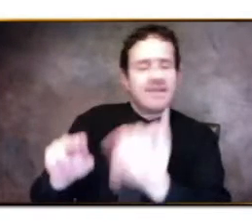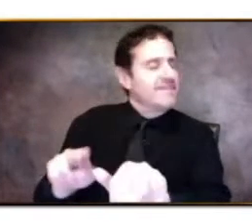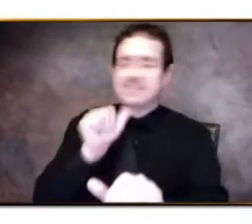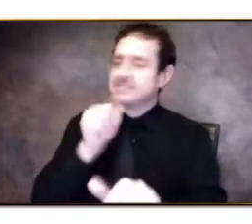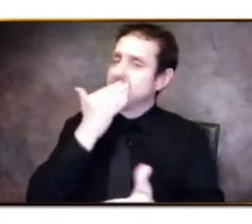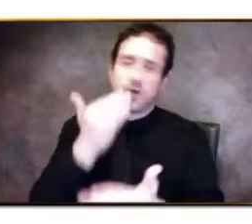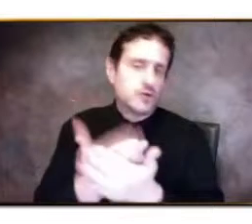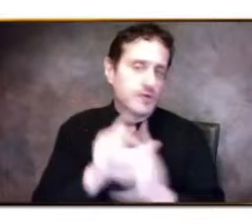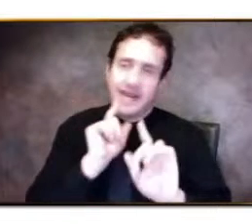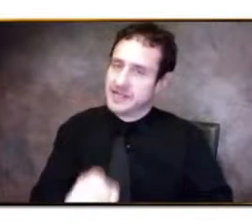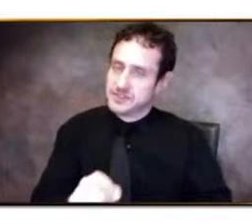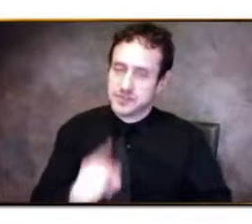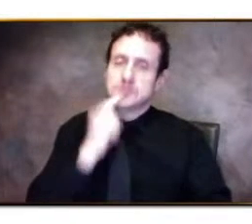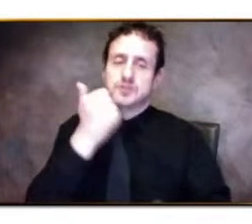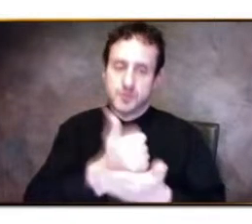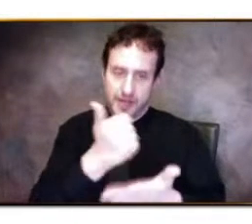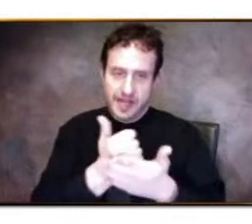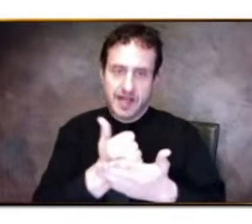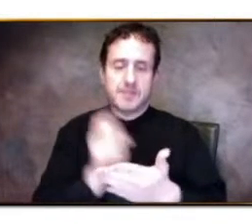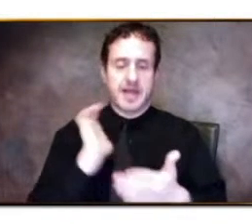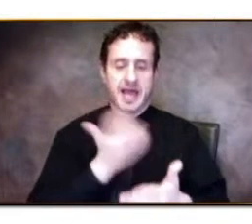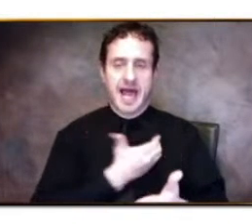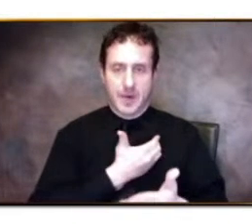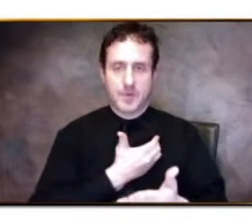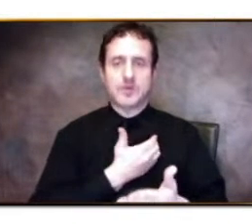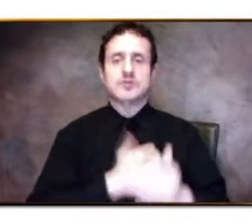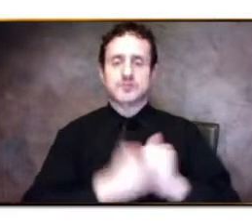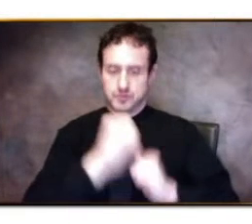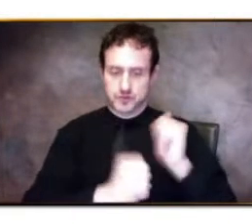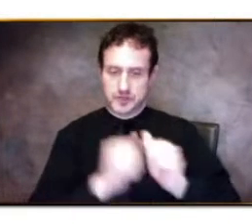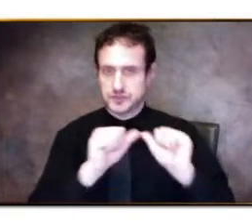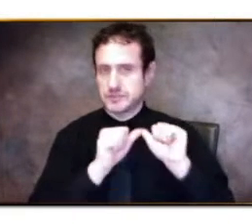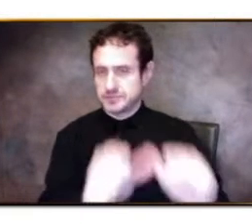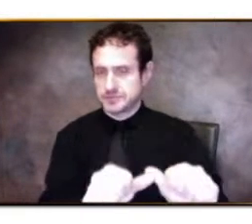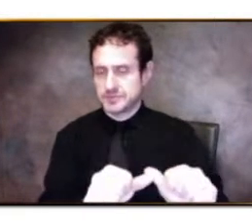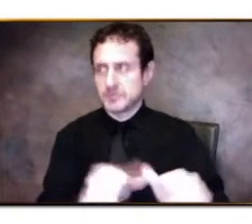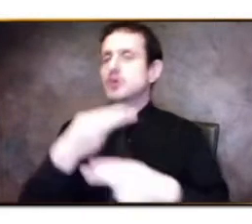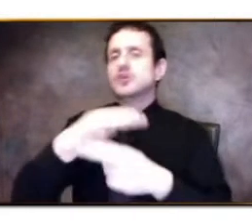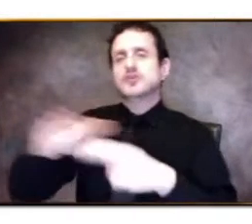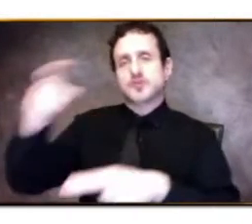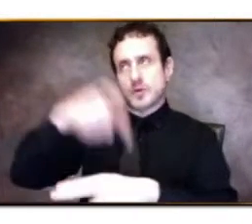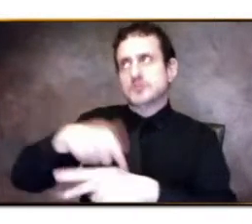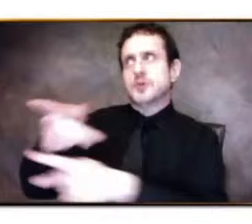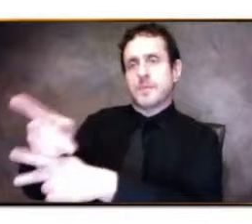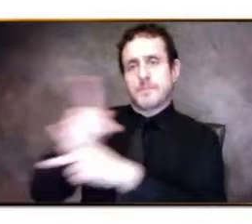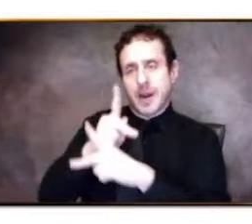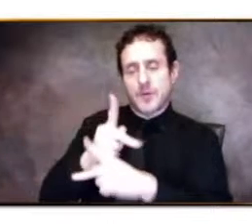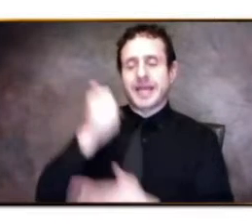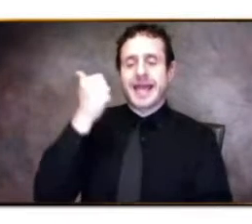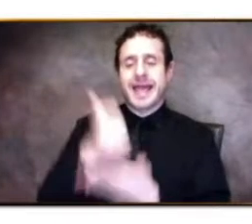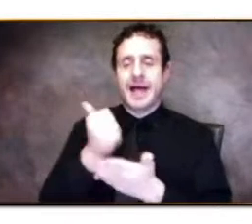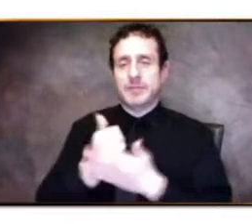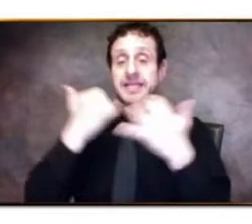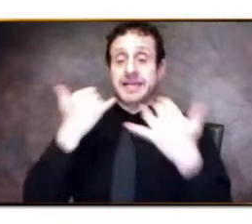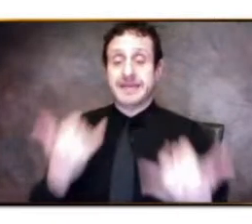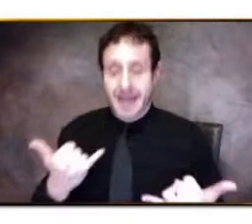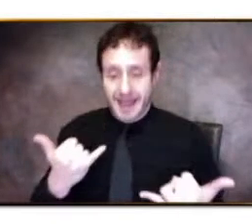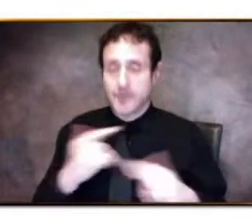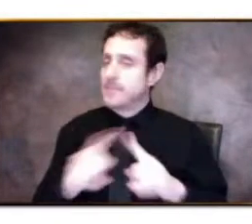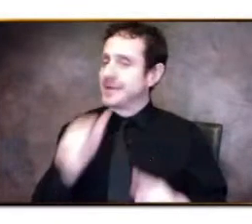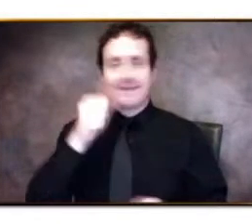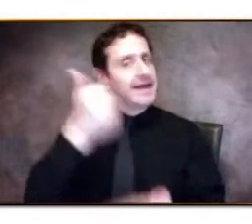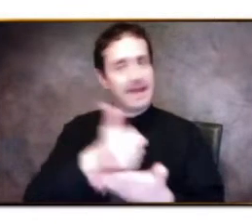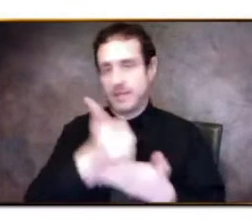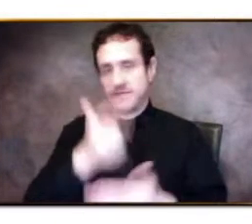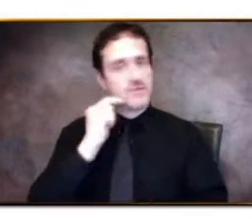imbalance. Short-term borrowing is a short-term Band-Aid to address the urgency of a short-term